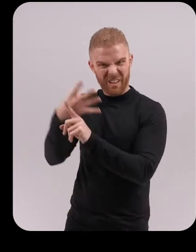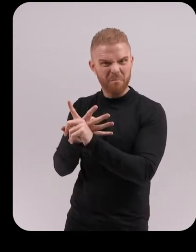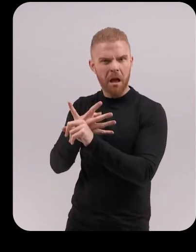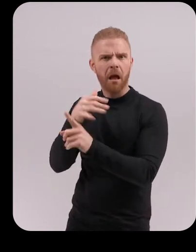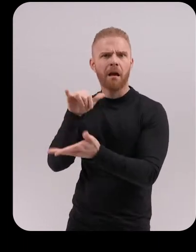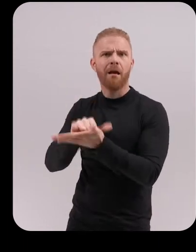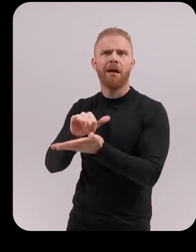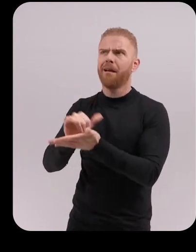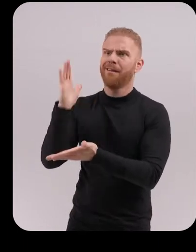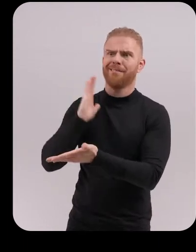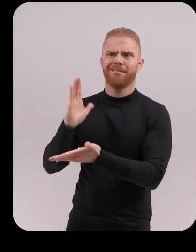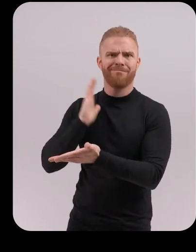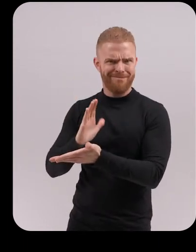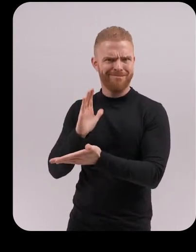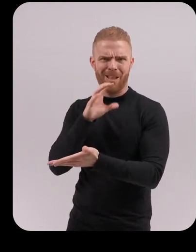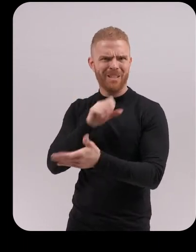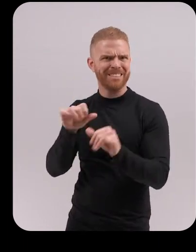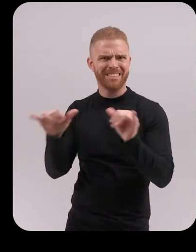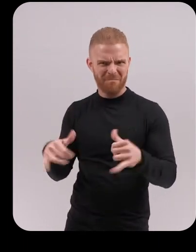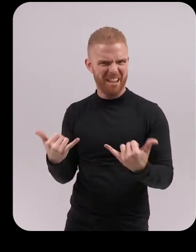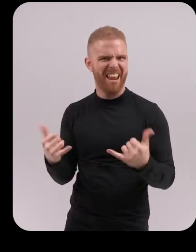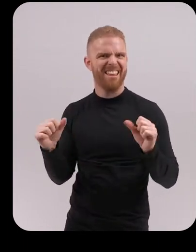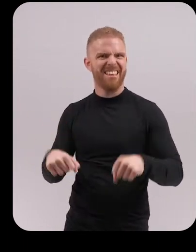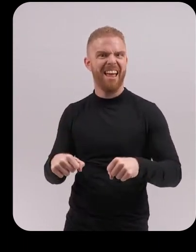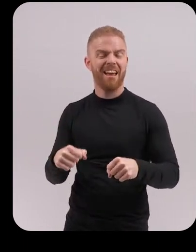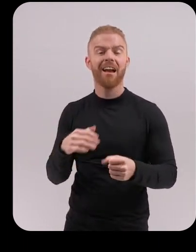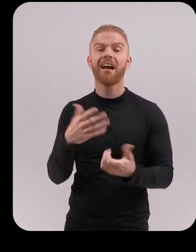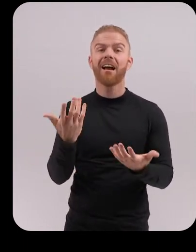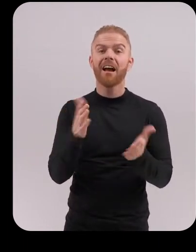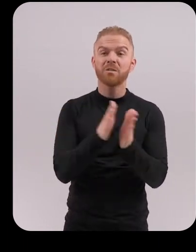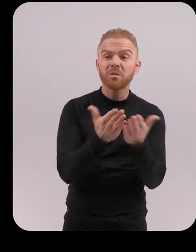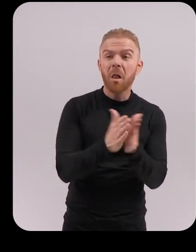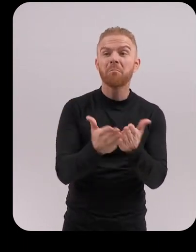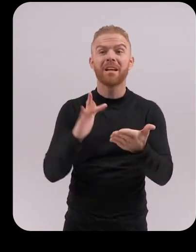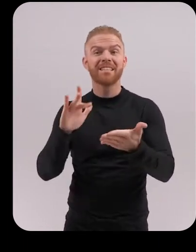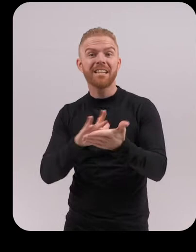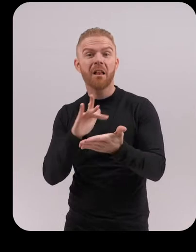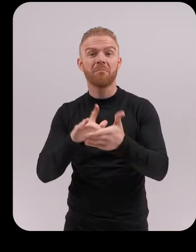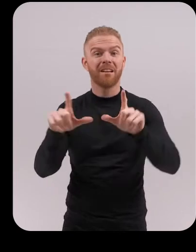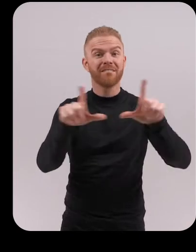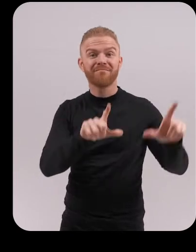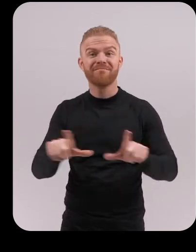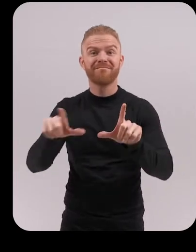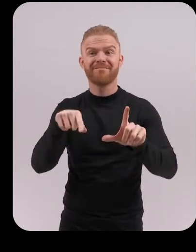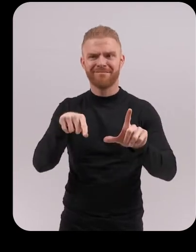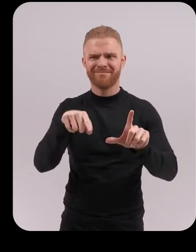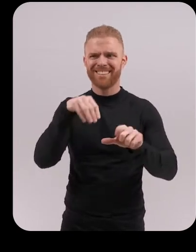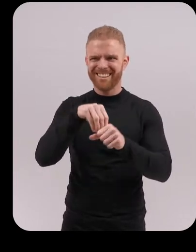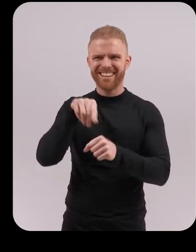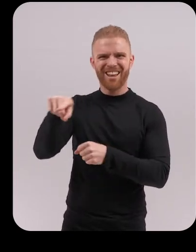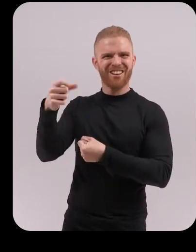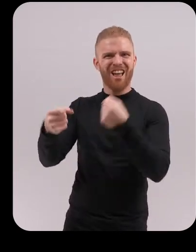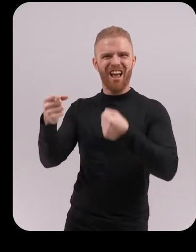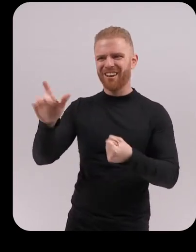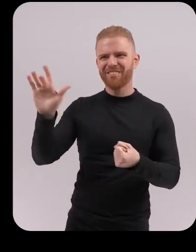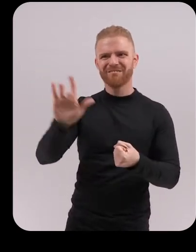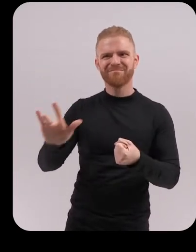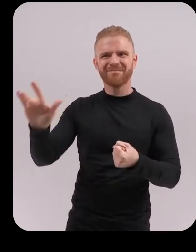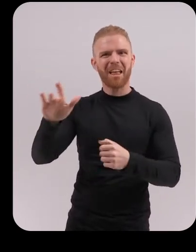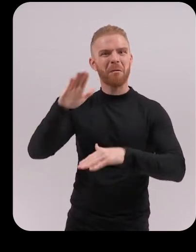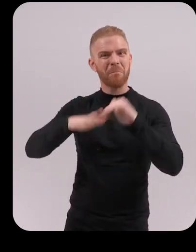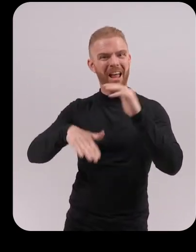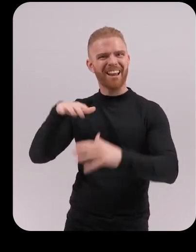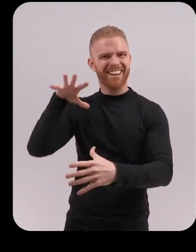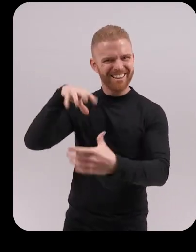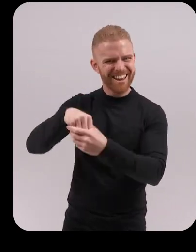system. Some parts of our foldable and tablet layouts and the whole login experience of our car app are built in Compose. Being